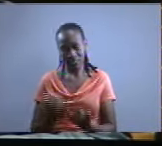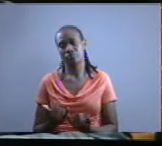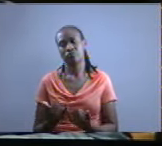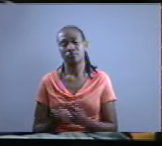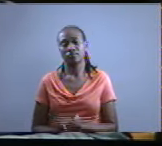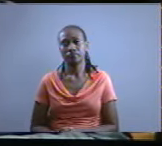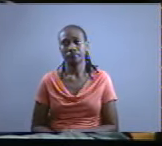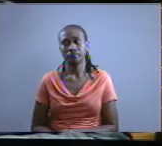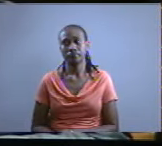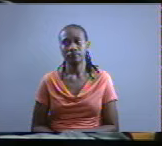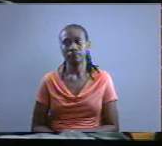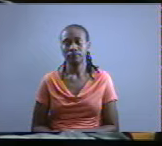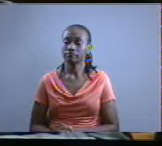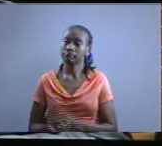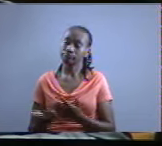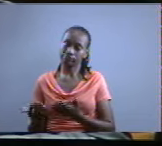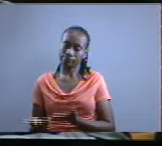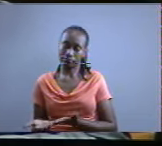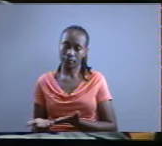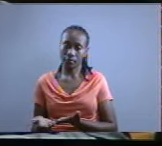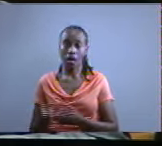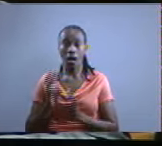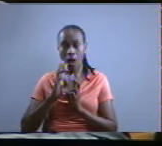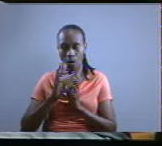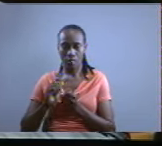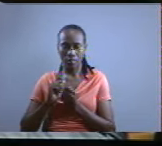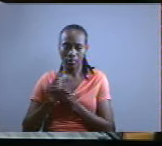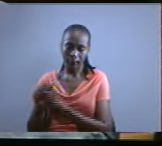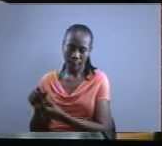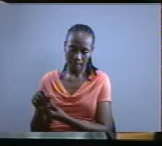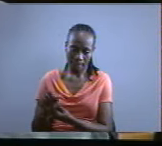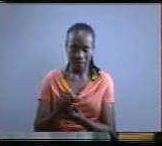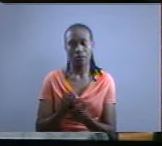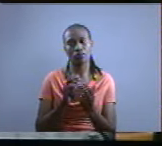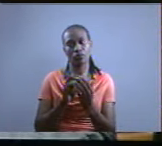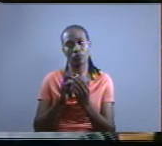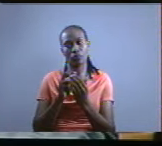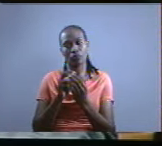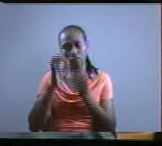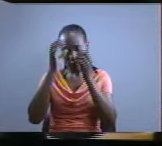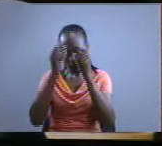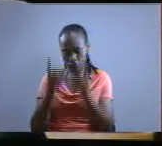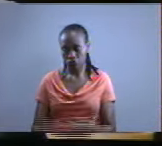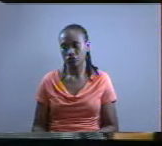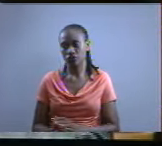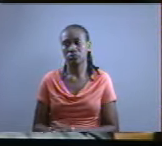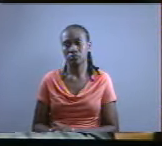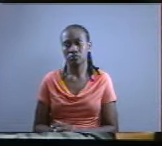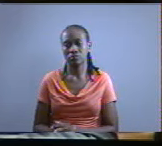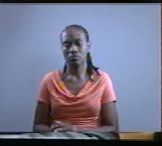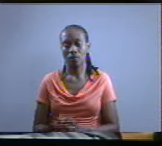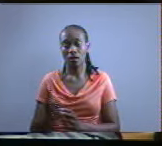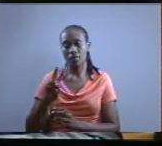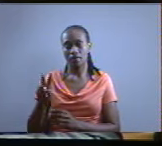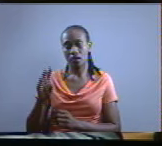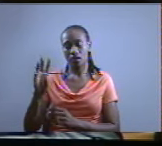Honourable member, I will come back with the ruling. I said that earlier. Please don't come back to that issue. I'll come back with the ruling. Honourable Fundamental.